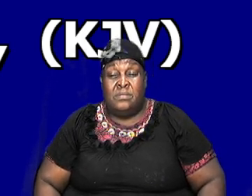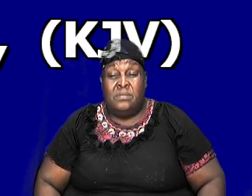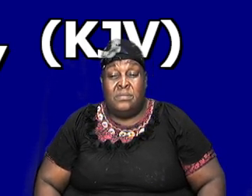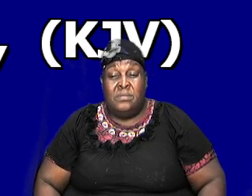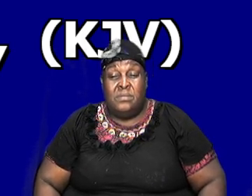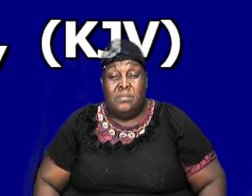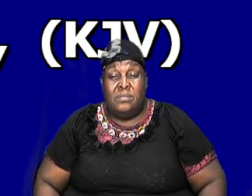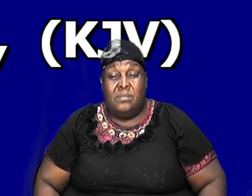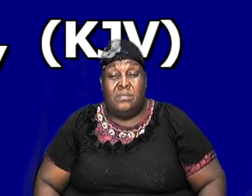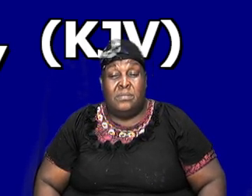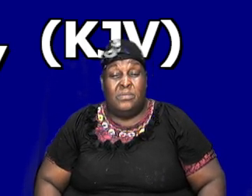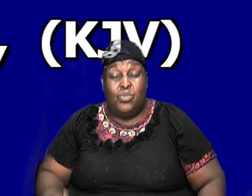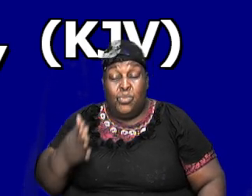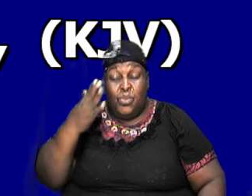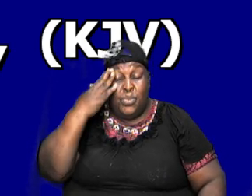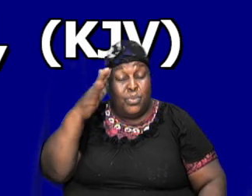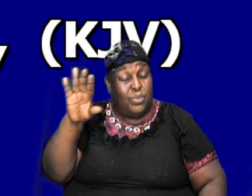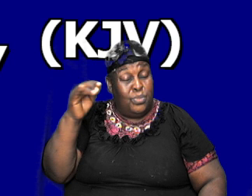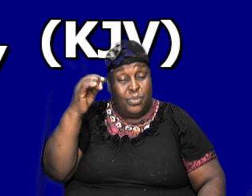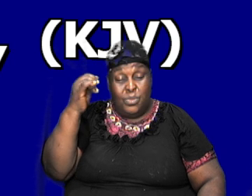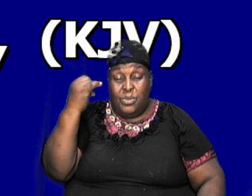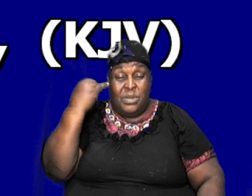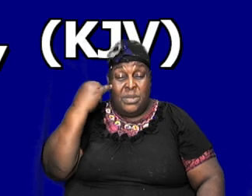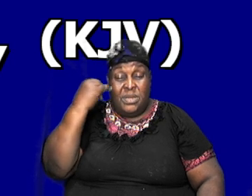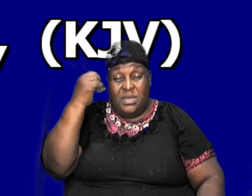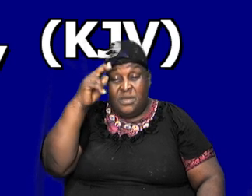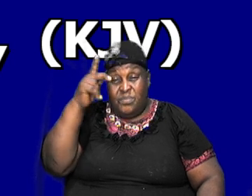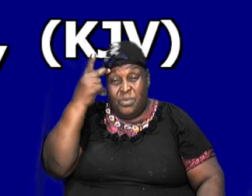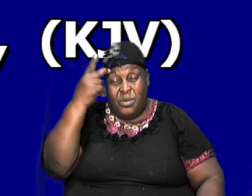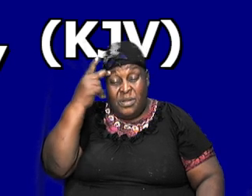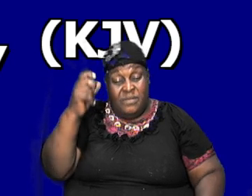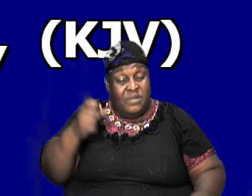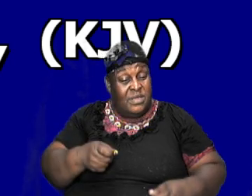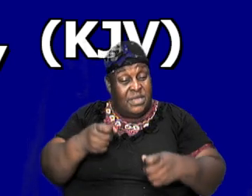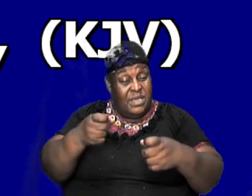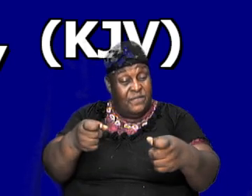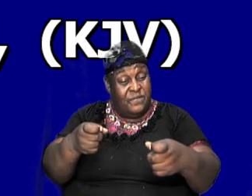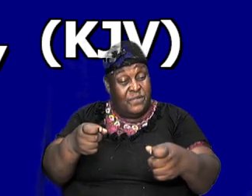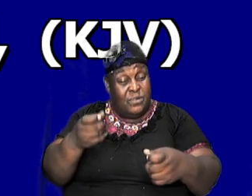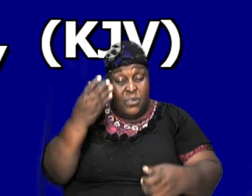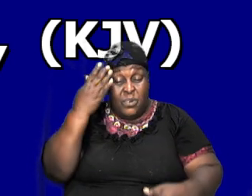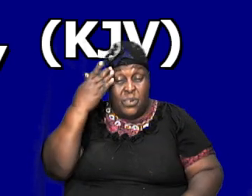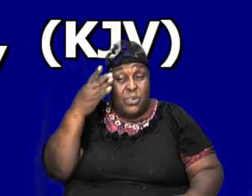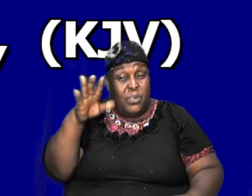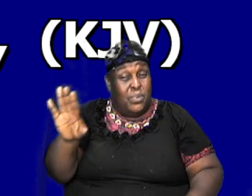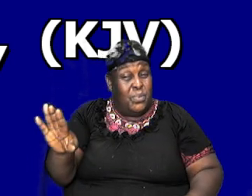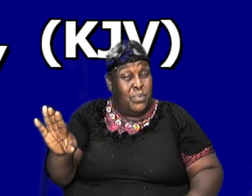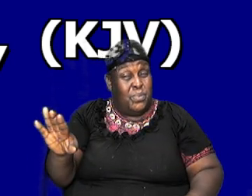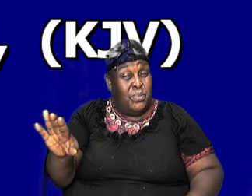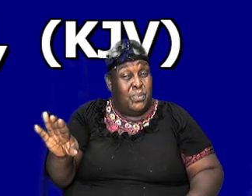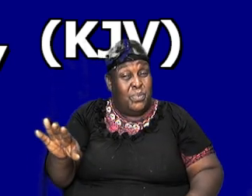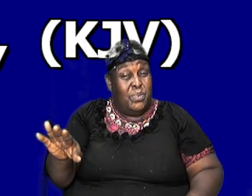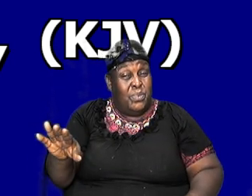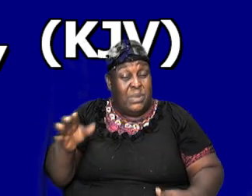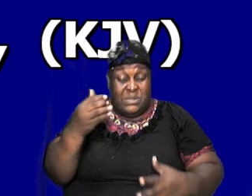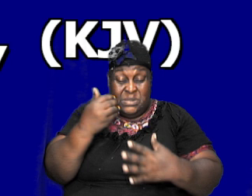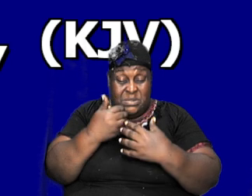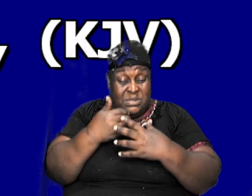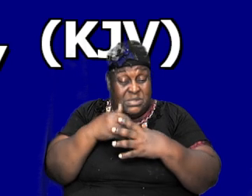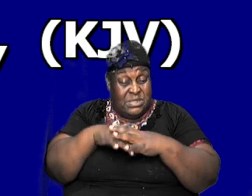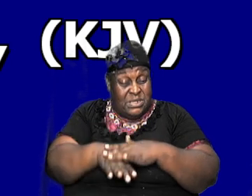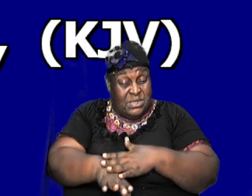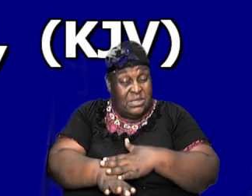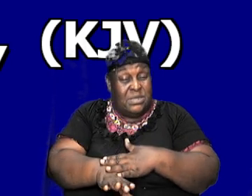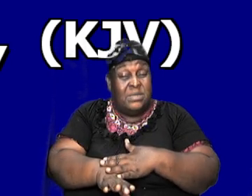healed. Now I don't know if it was a gift that Paul had. I don't know if it's insight by the Holy Ghost.